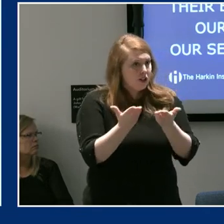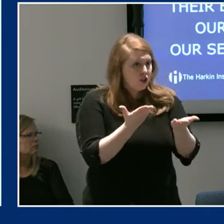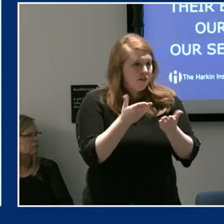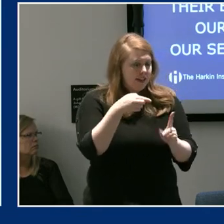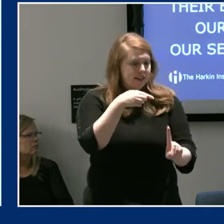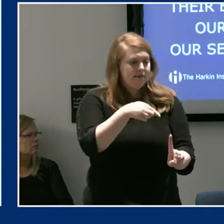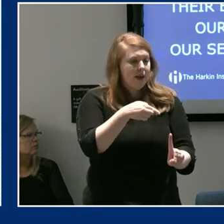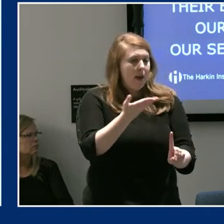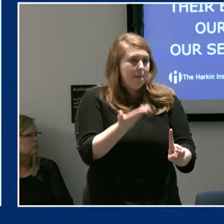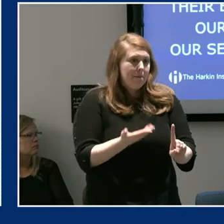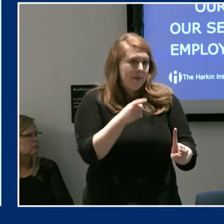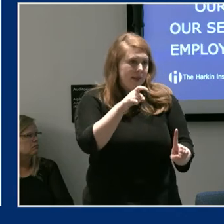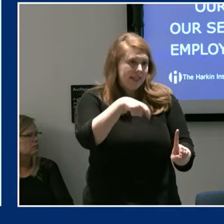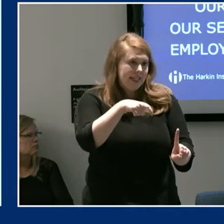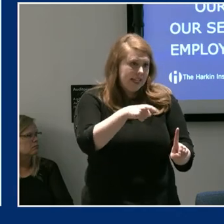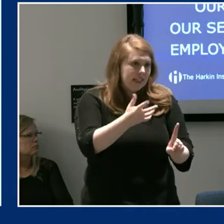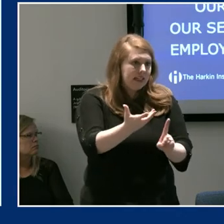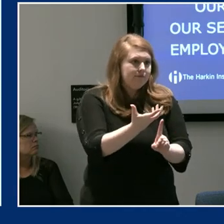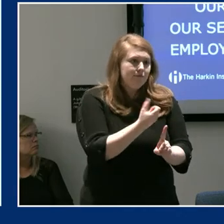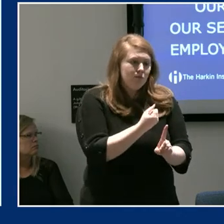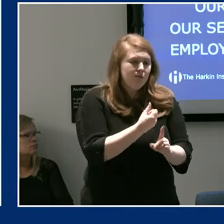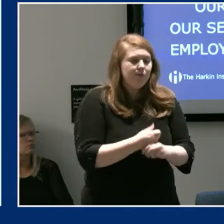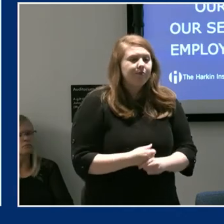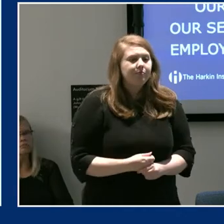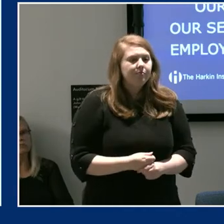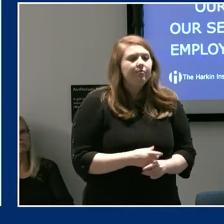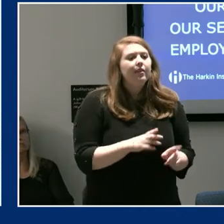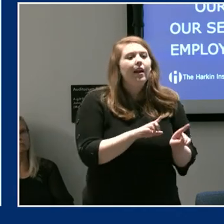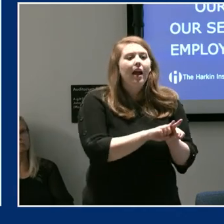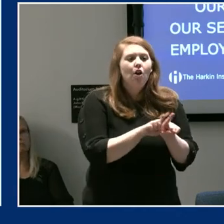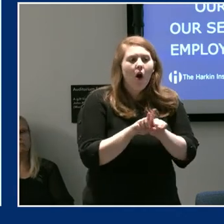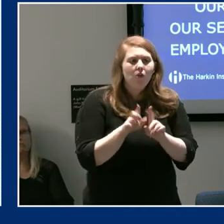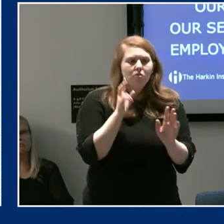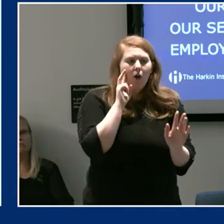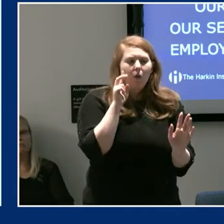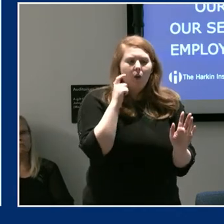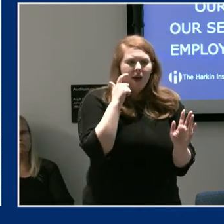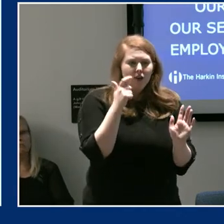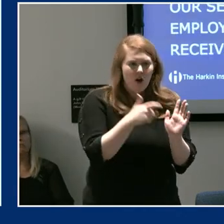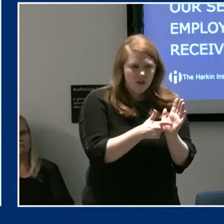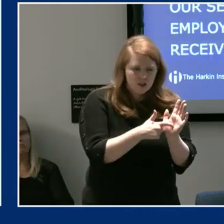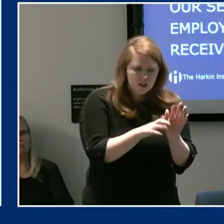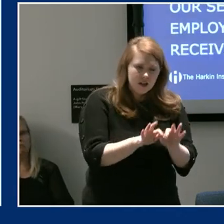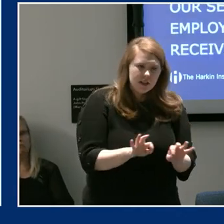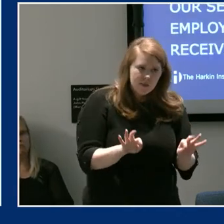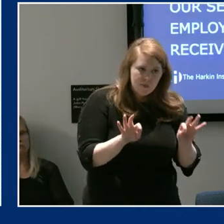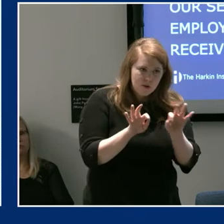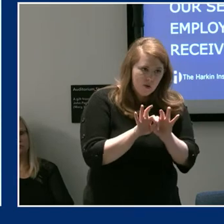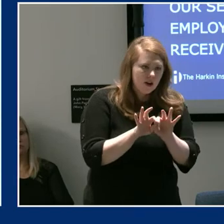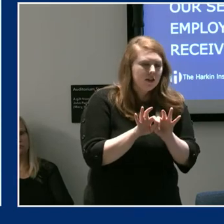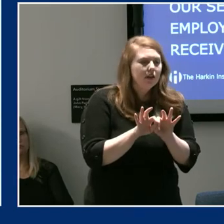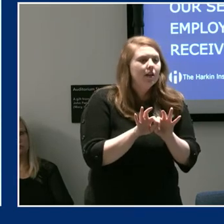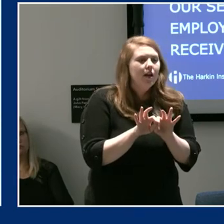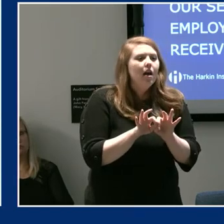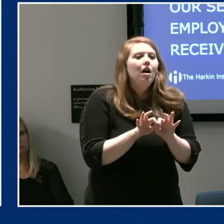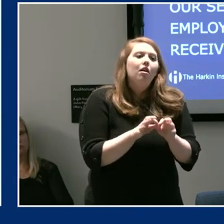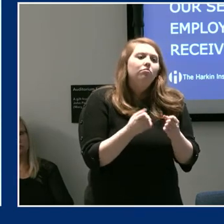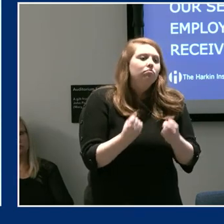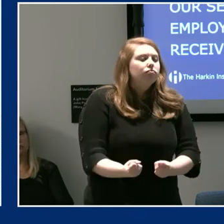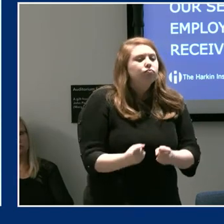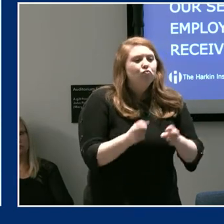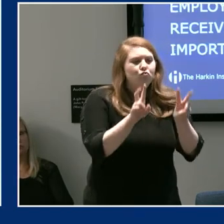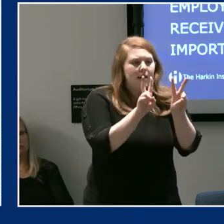be receiving. And I'll also acknowledge that, importantly, it includes a rigorous